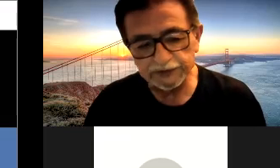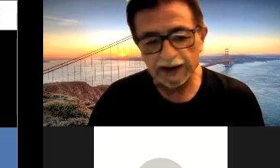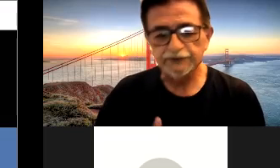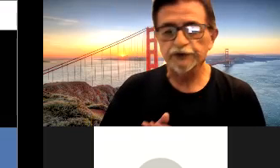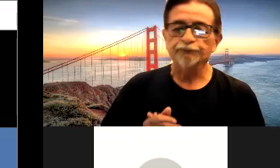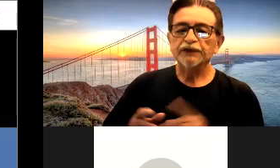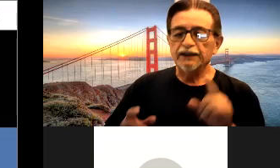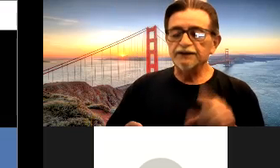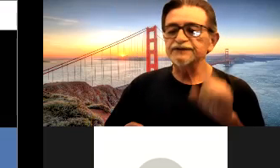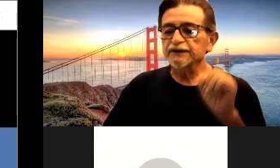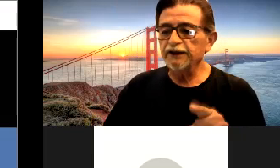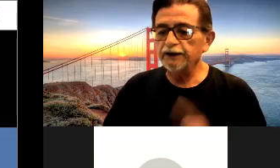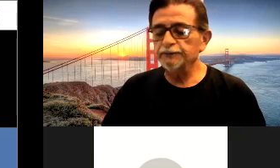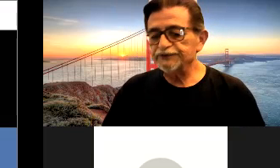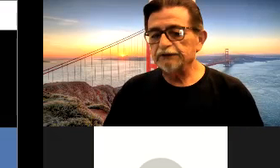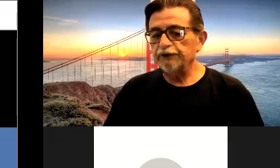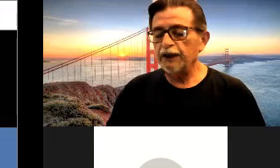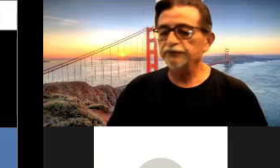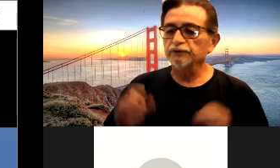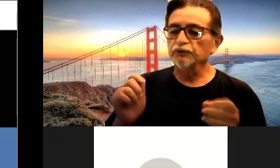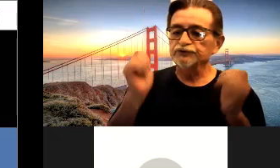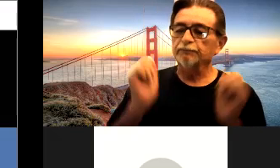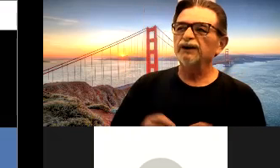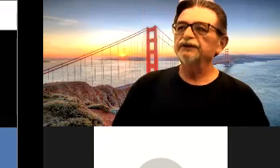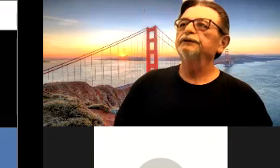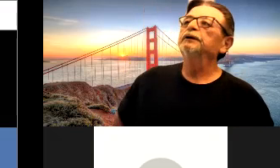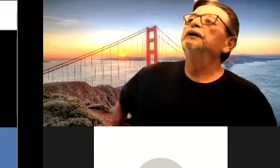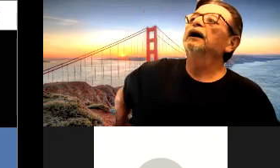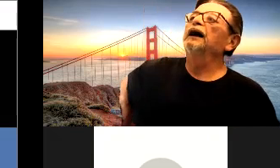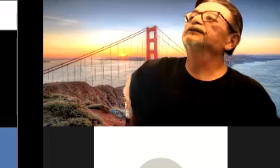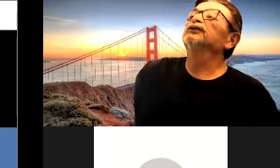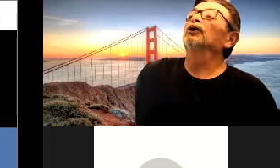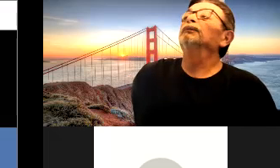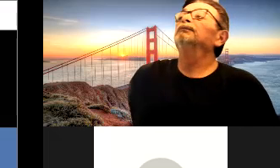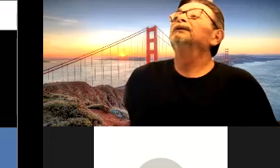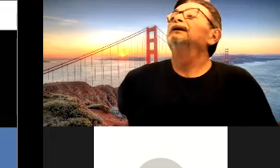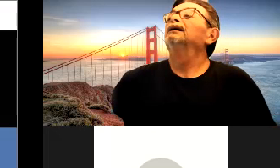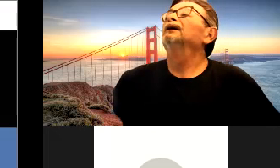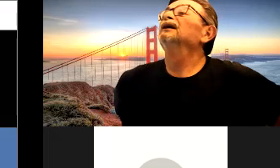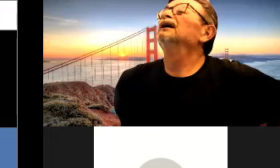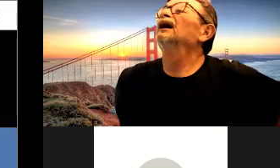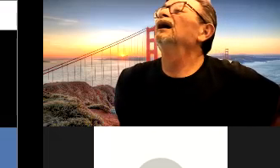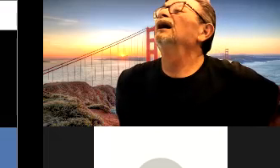first question to ask you, is selenium 78 the most abundant isotope?